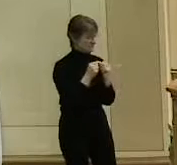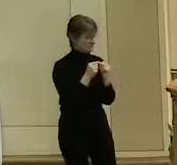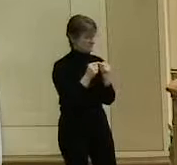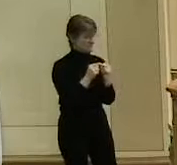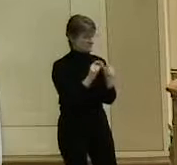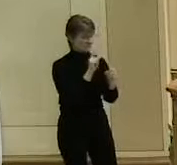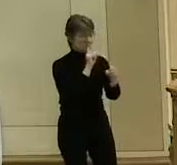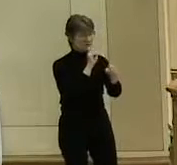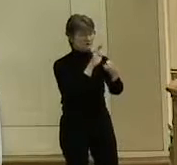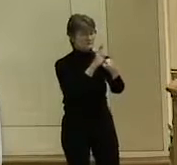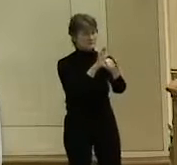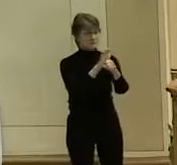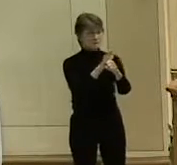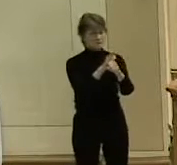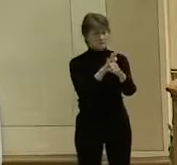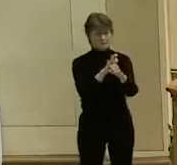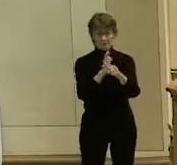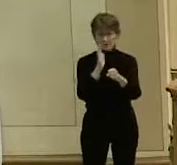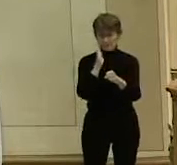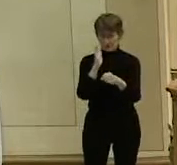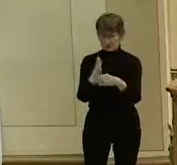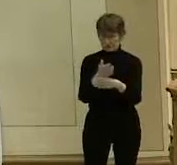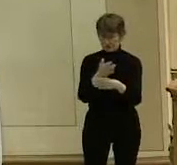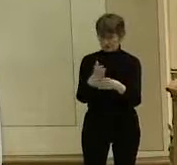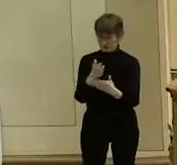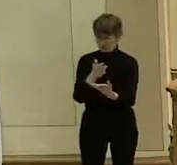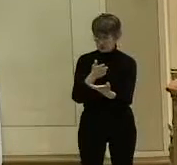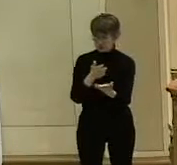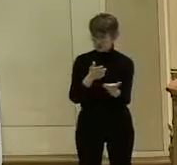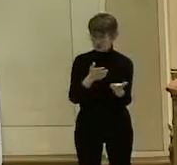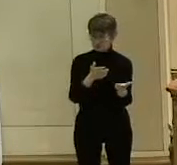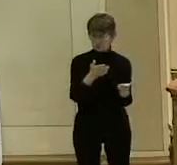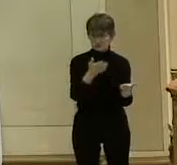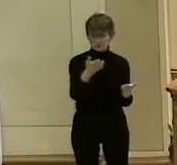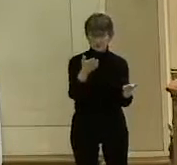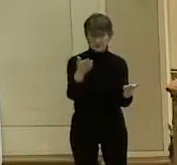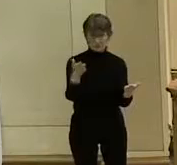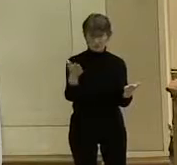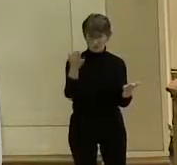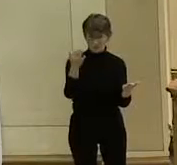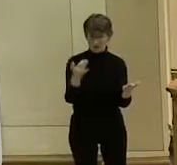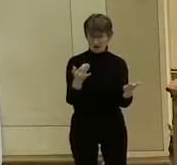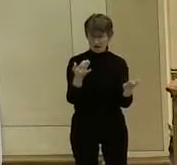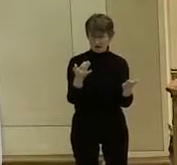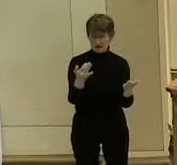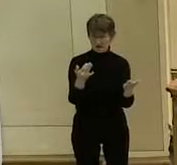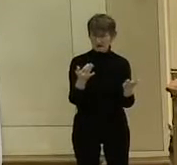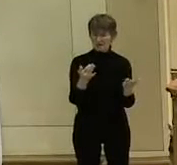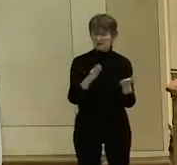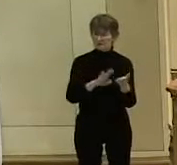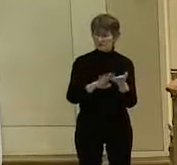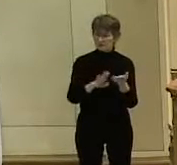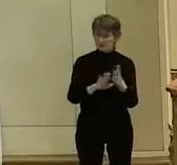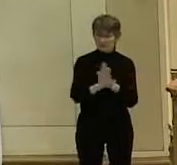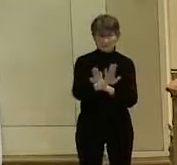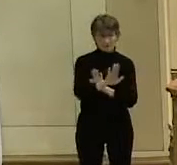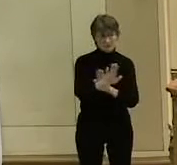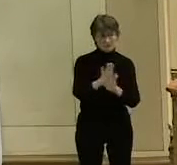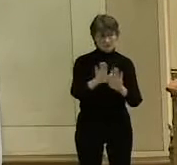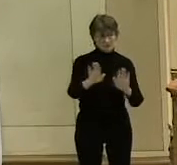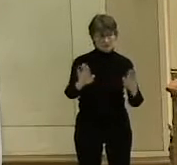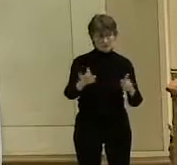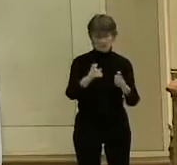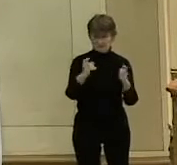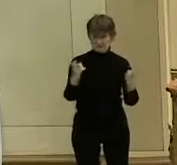the new and eternal covenant, which will be poured out for you and for many, for the forgiveness